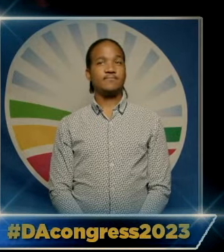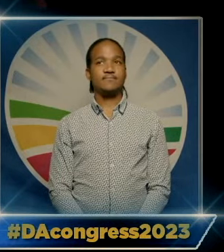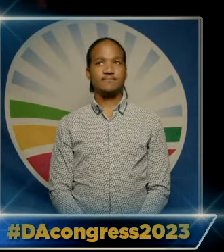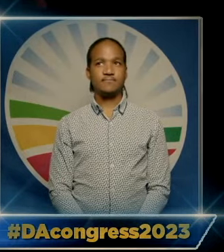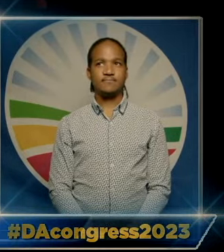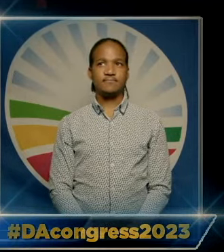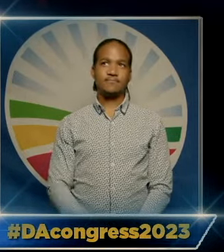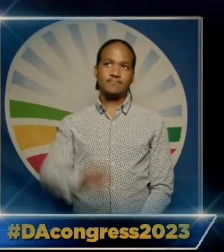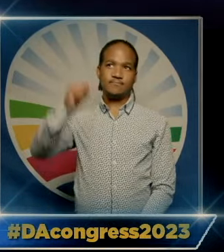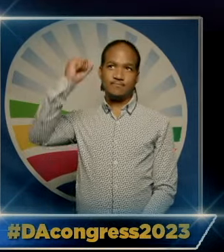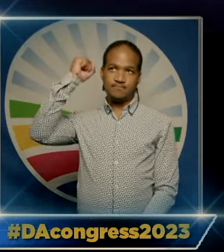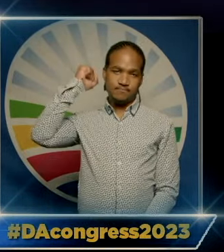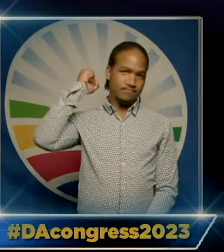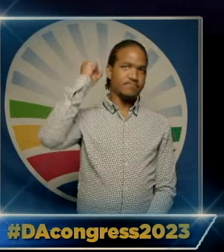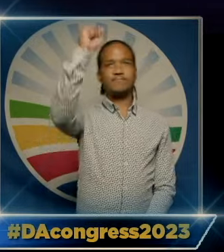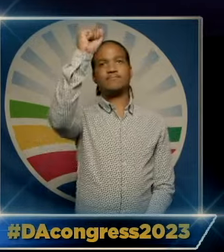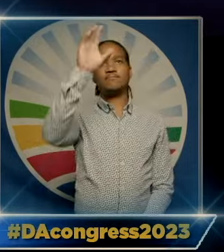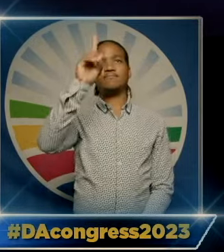Phambili, DA, Phambili.